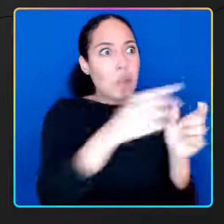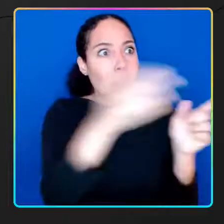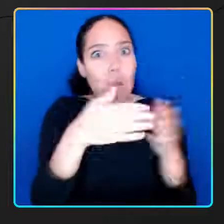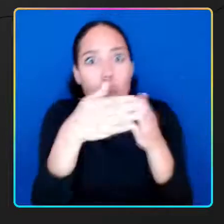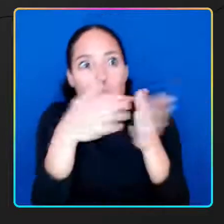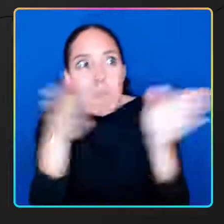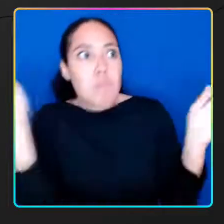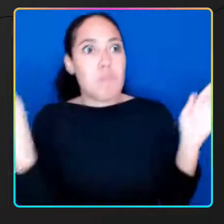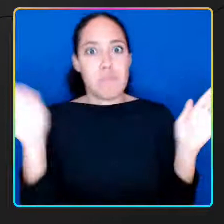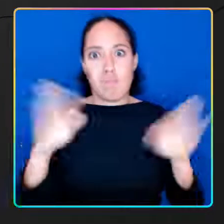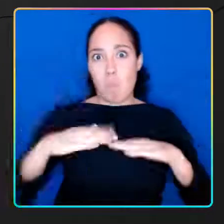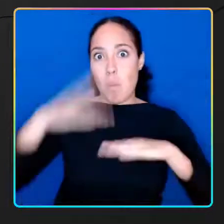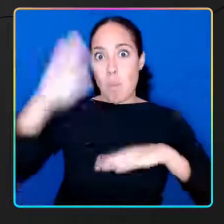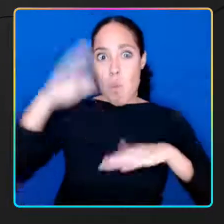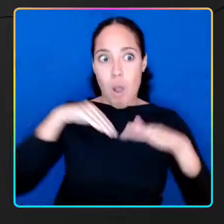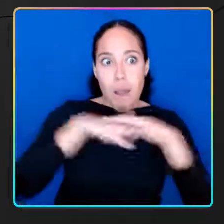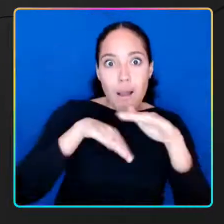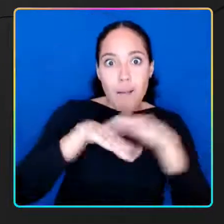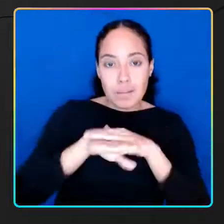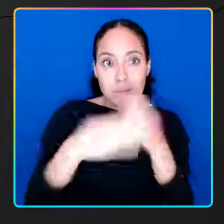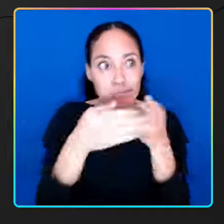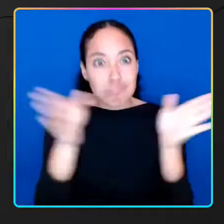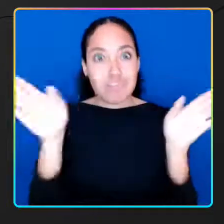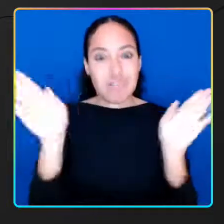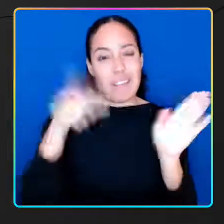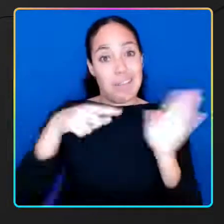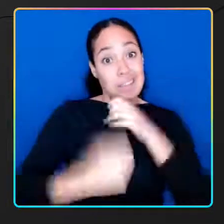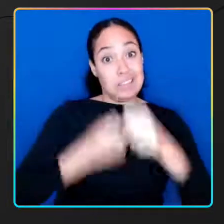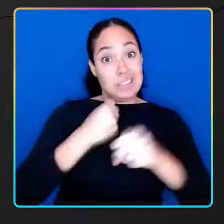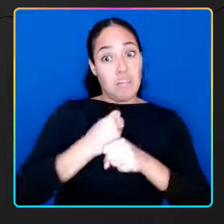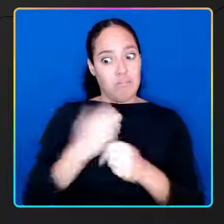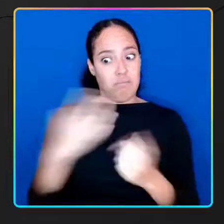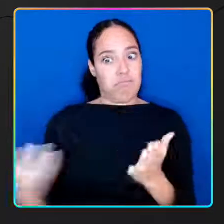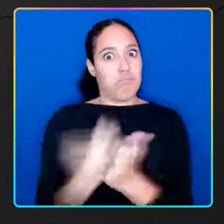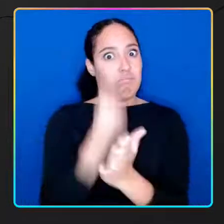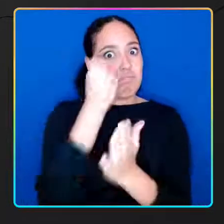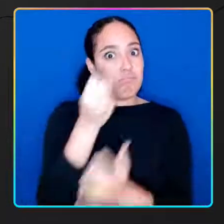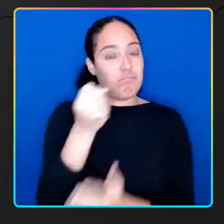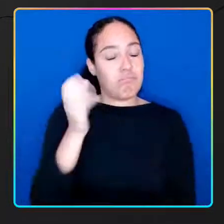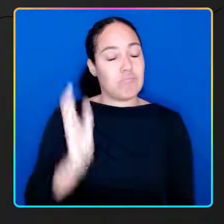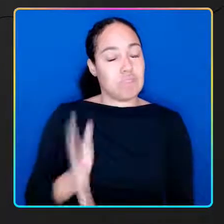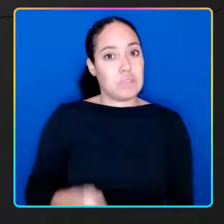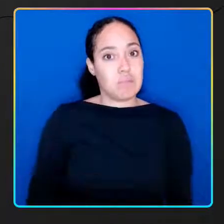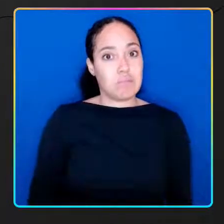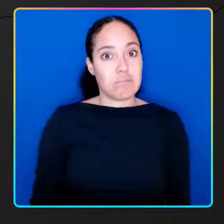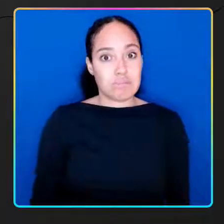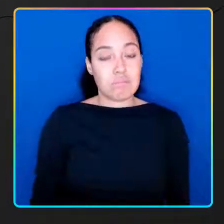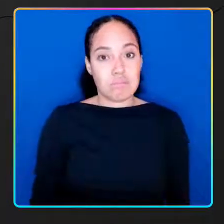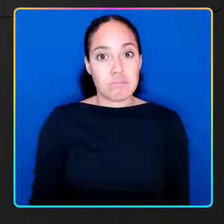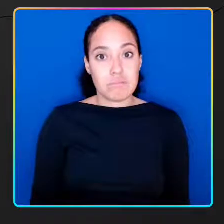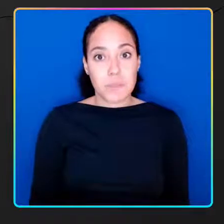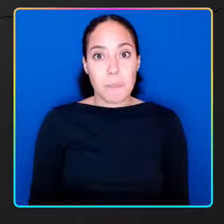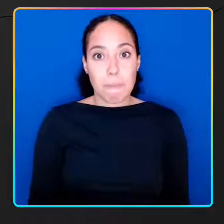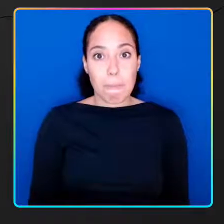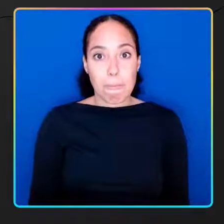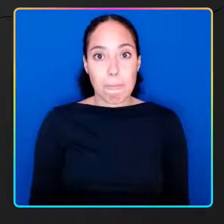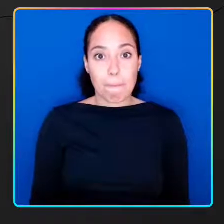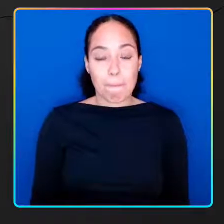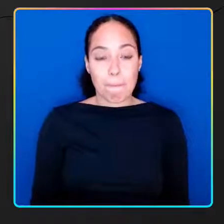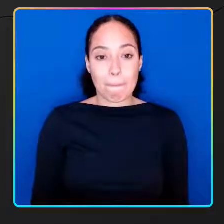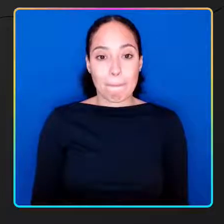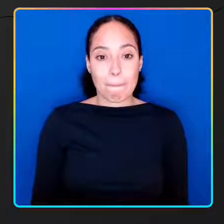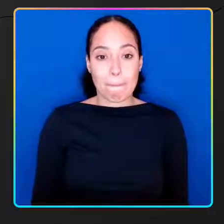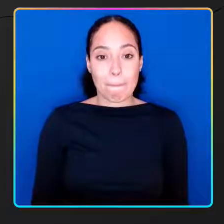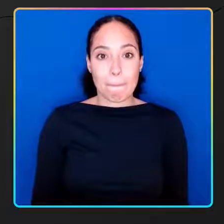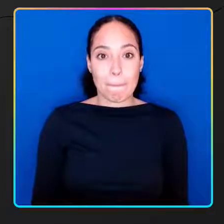if they're going to go back to in person, but it's something that most people should be able to afford these days. Yeah. I love